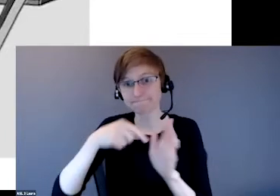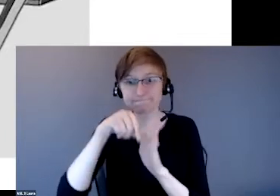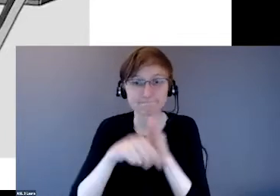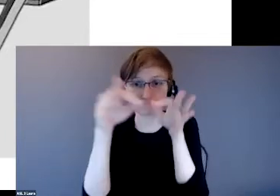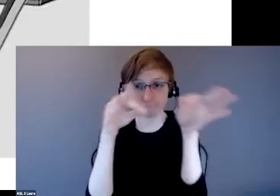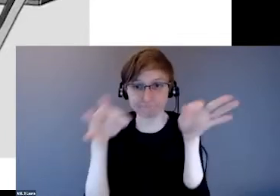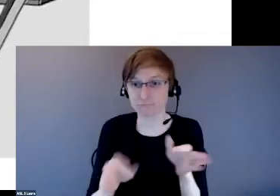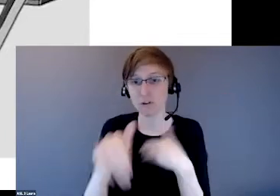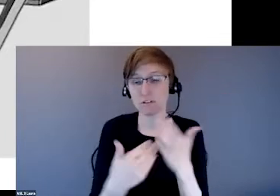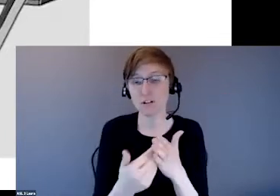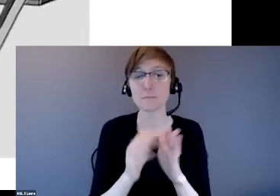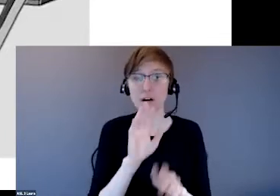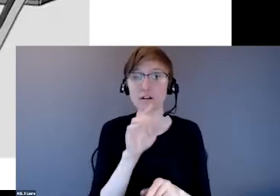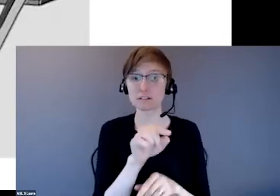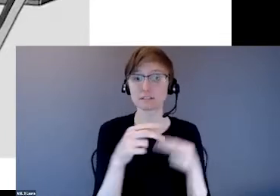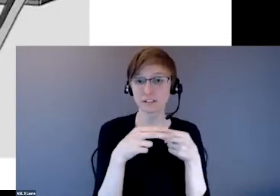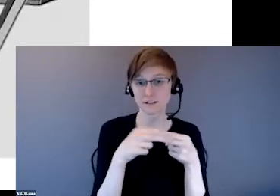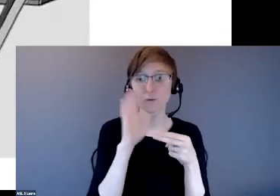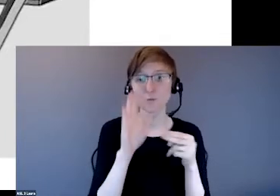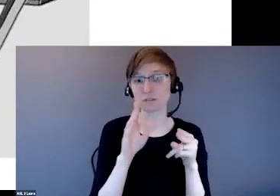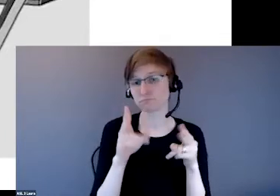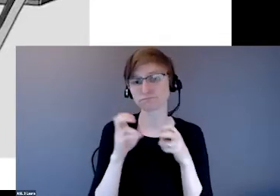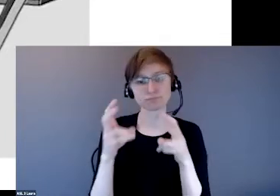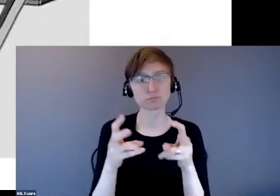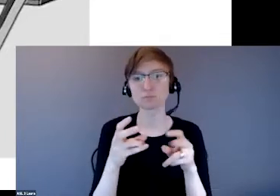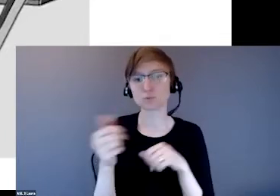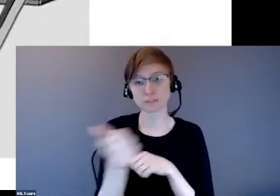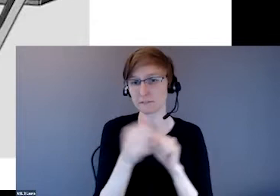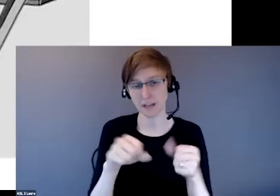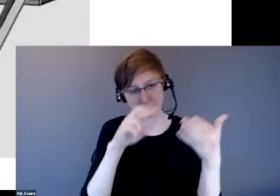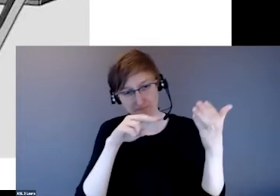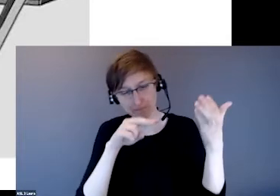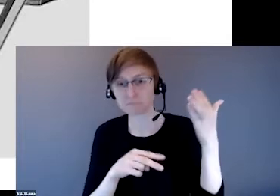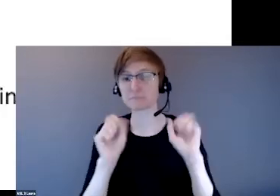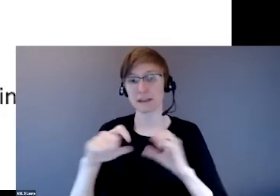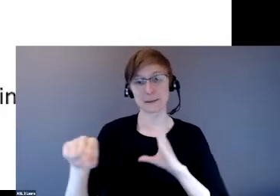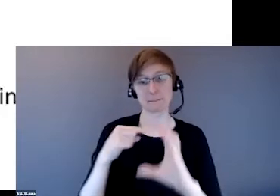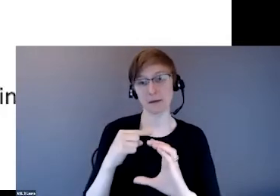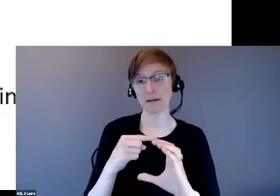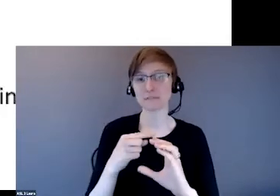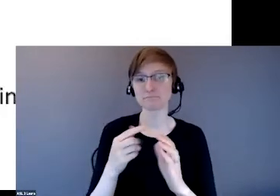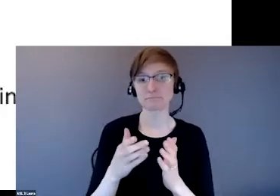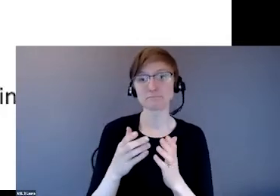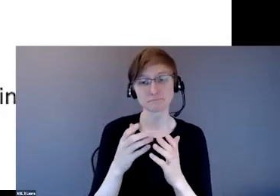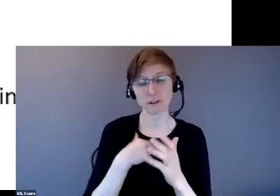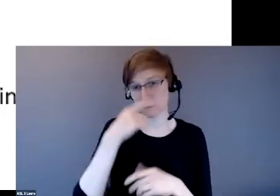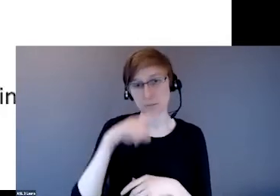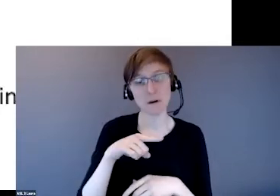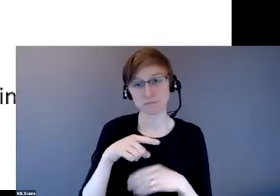available after, so please feel free to send me an email or whatever, and I'll make sure to get these to you. So